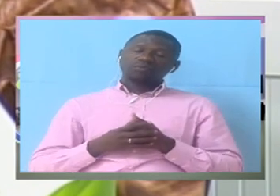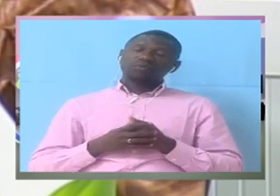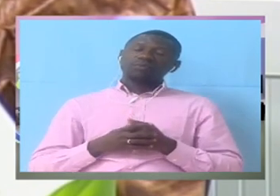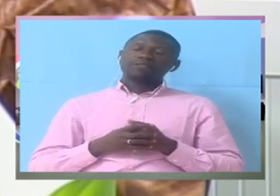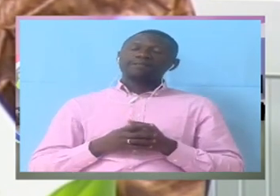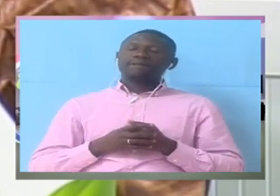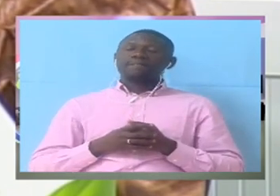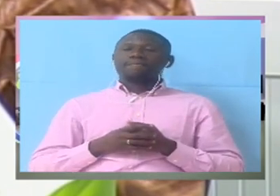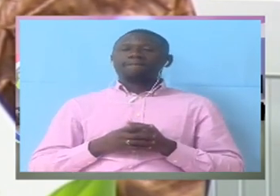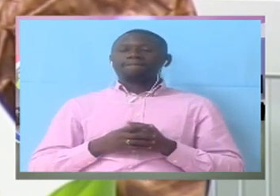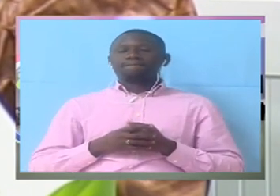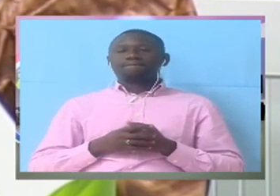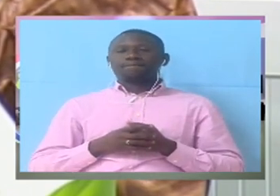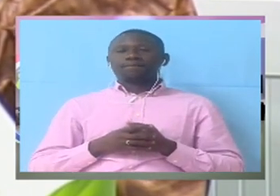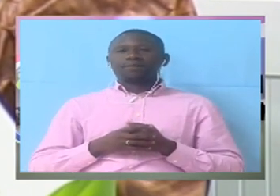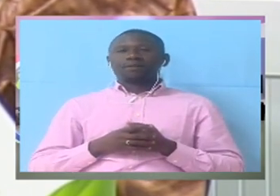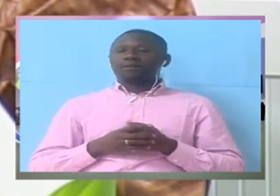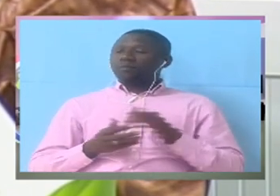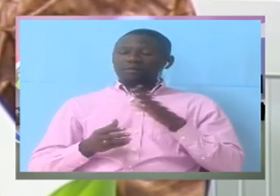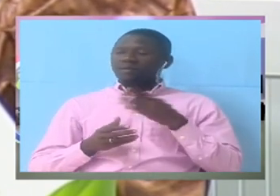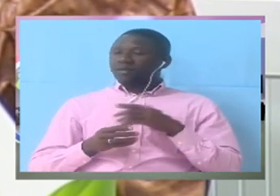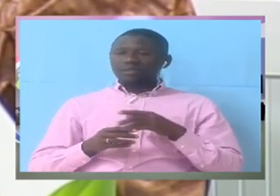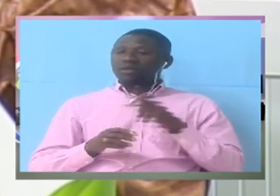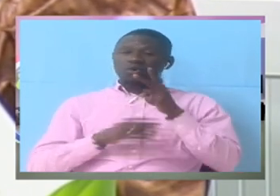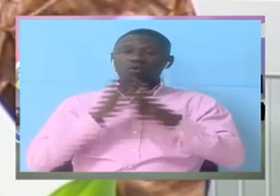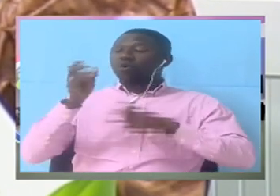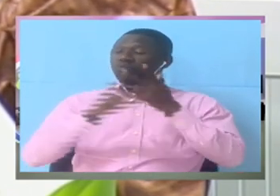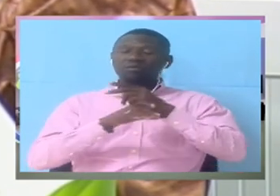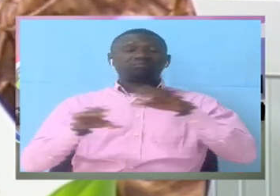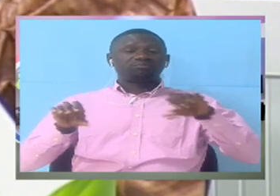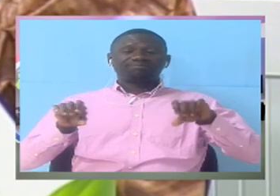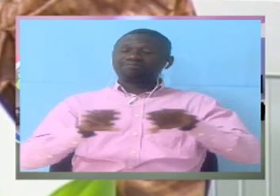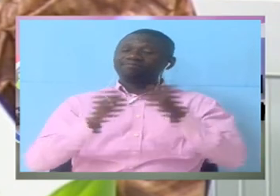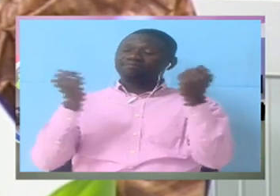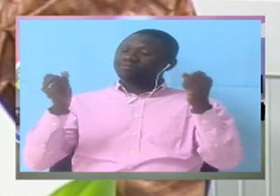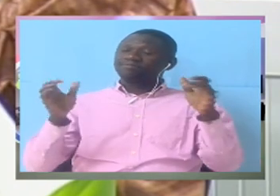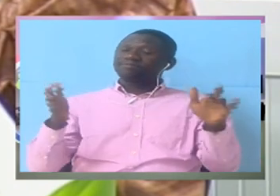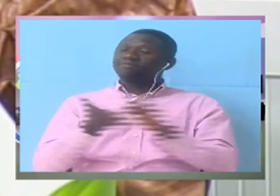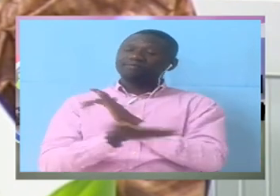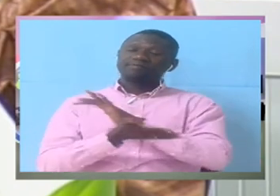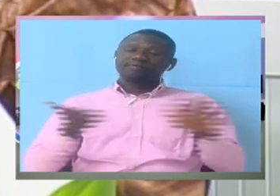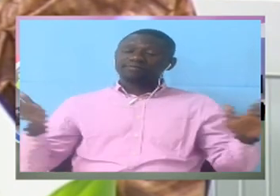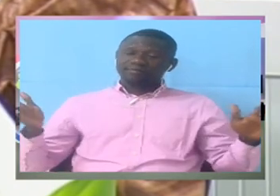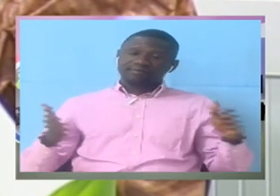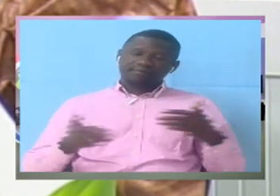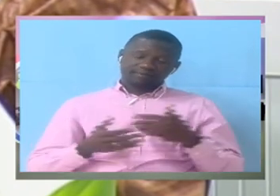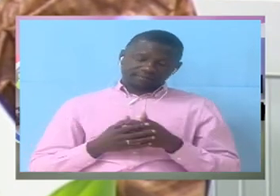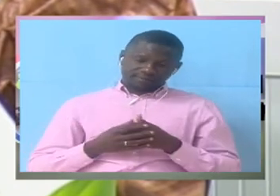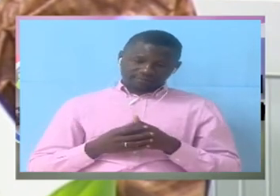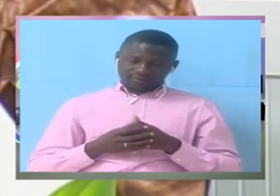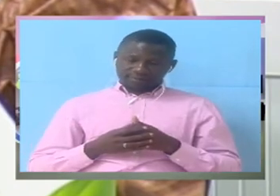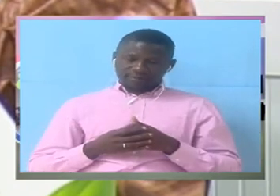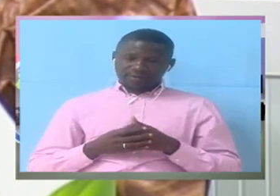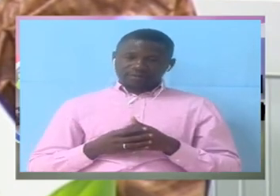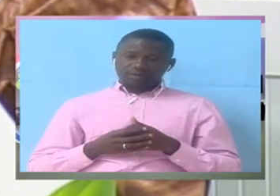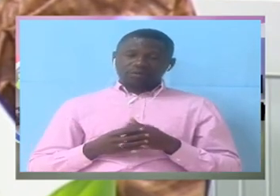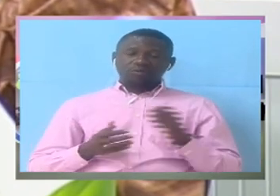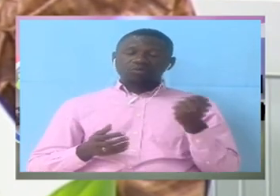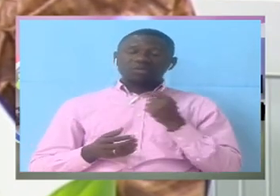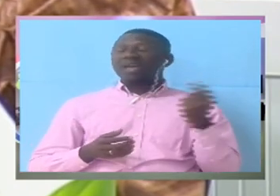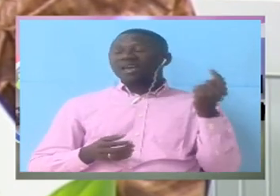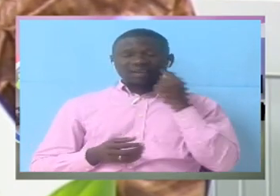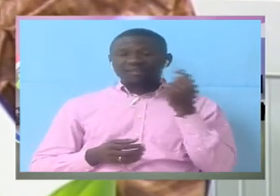to follow us, then at this time the whole world would have been completely destroyed.